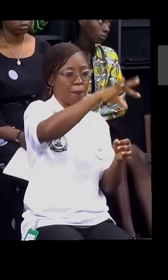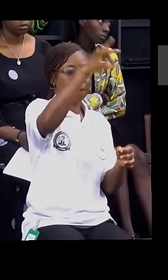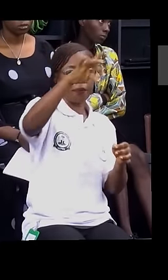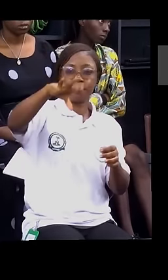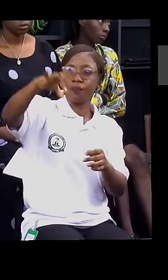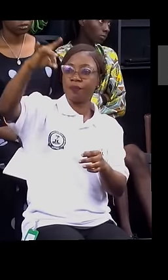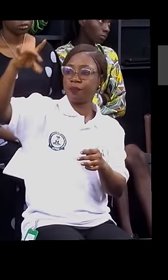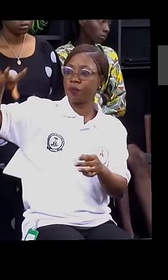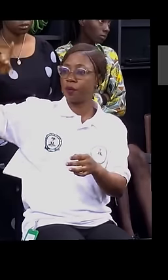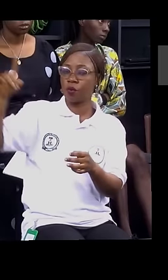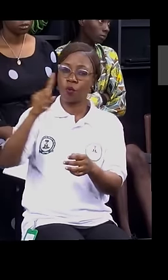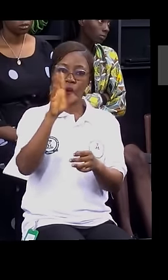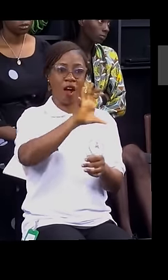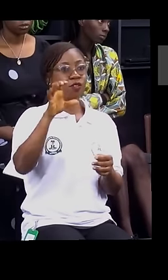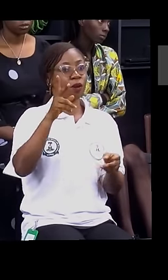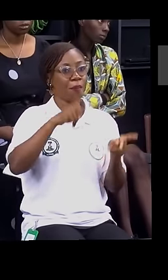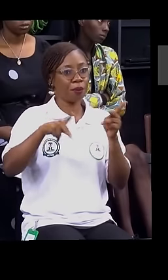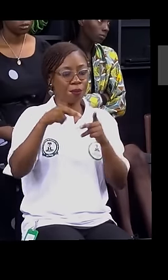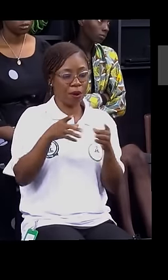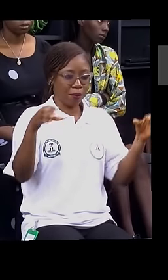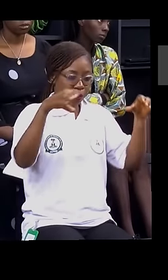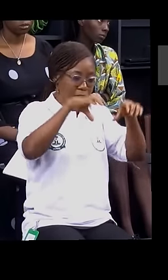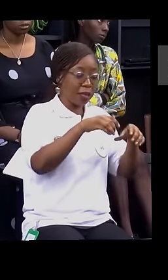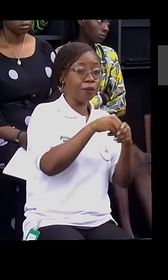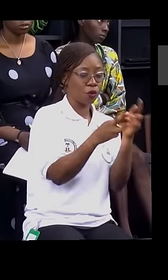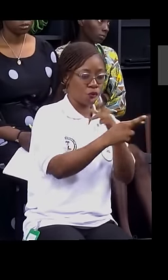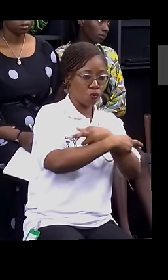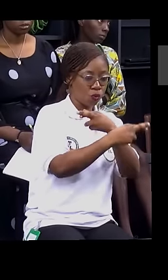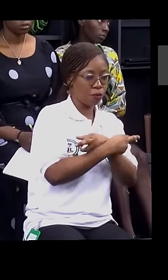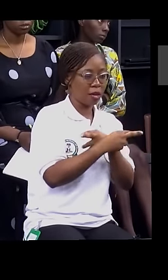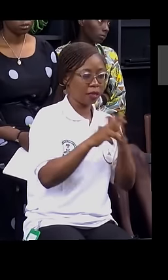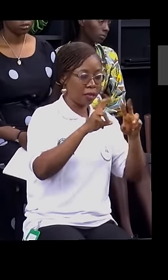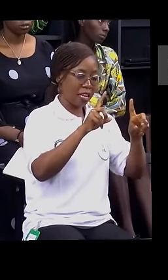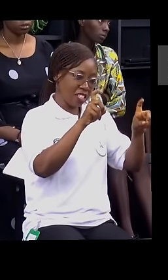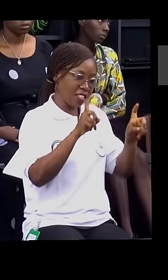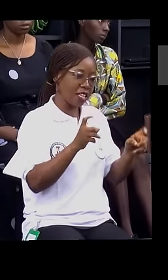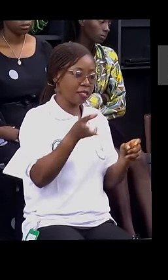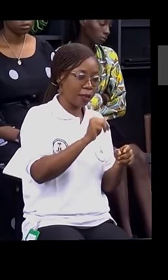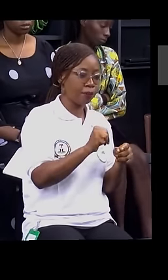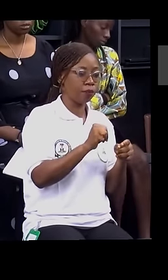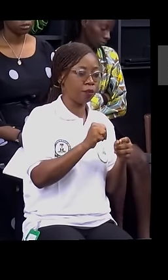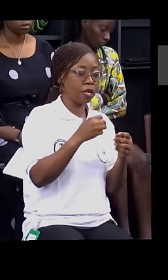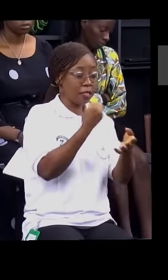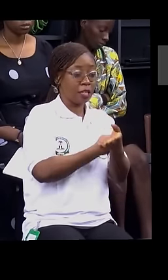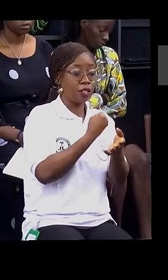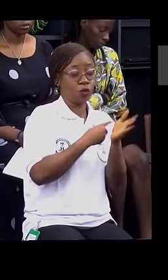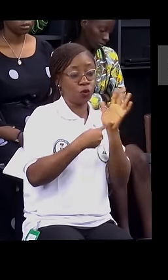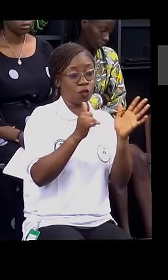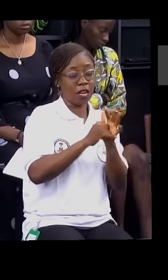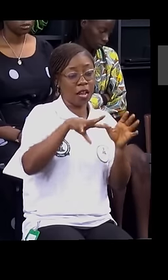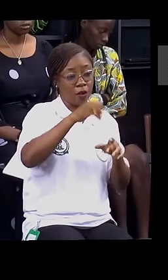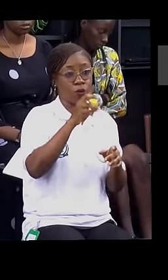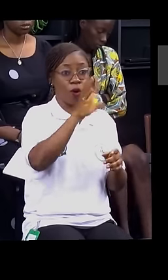of 100 people and put them in the room and take their kidney function test, statistics shows that out of